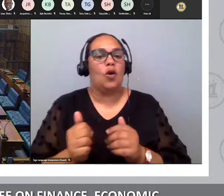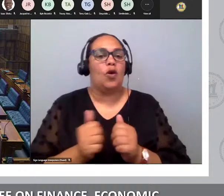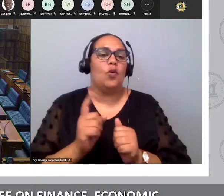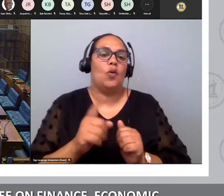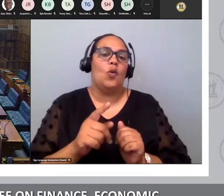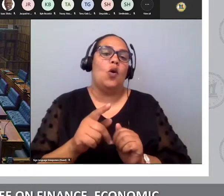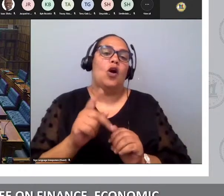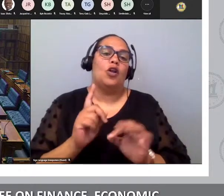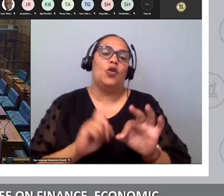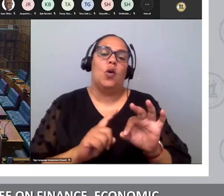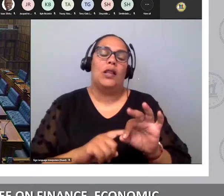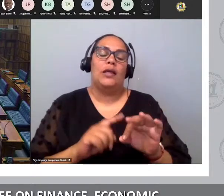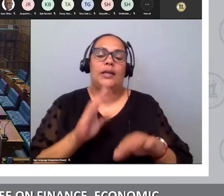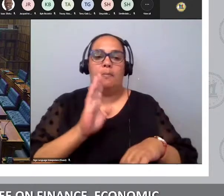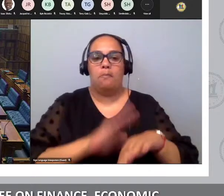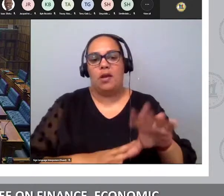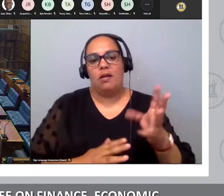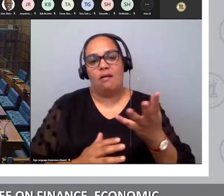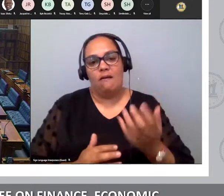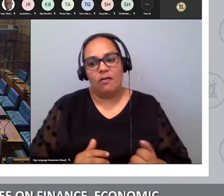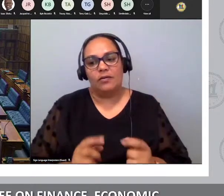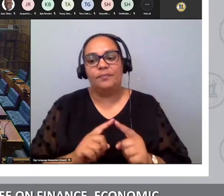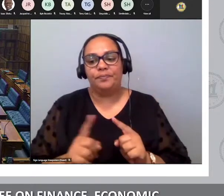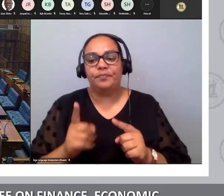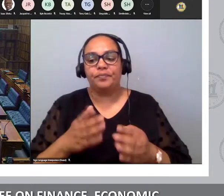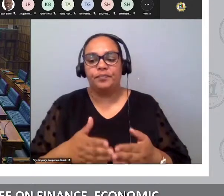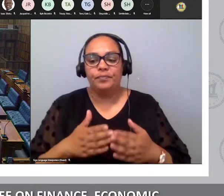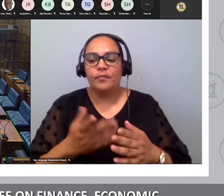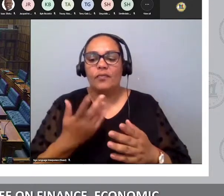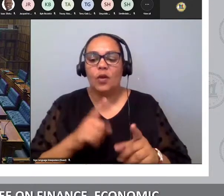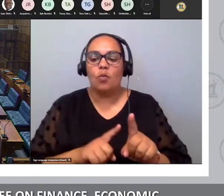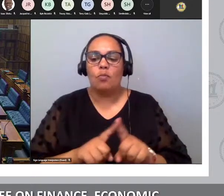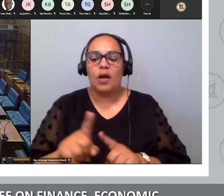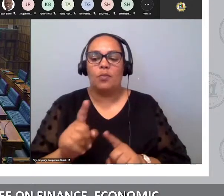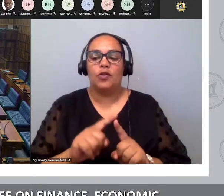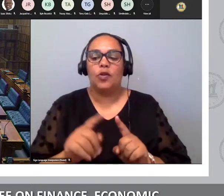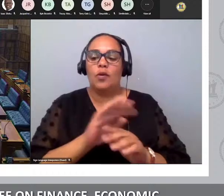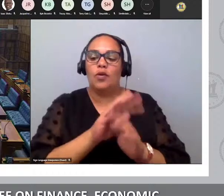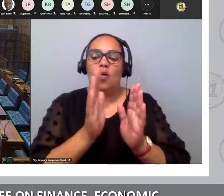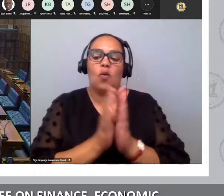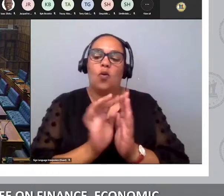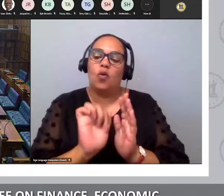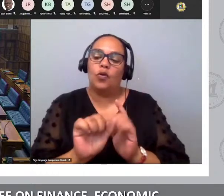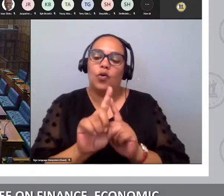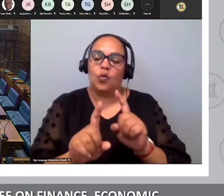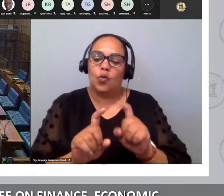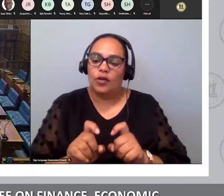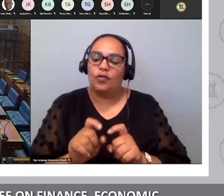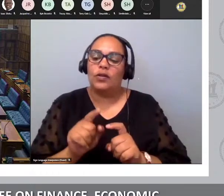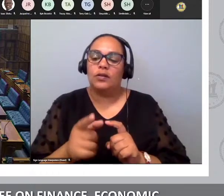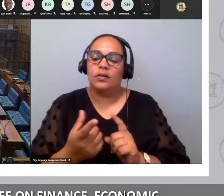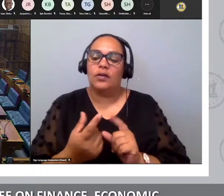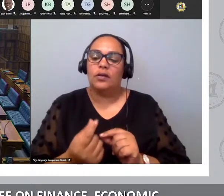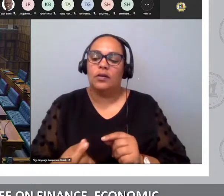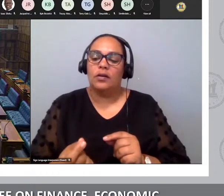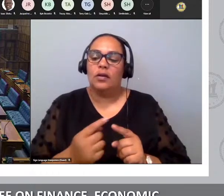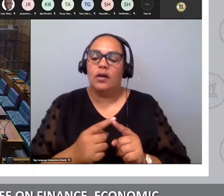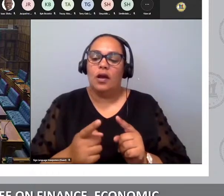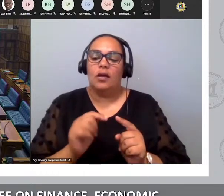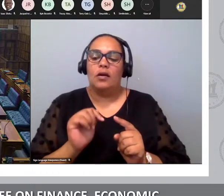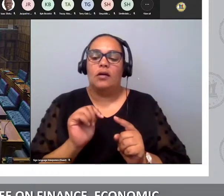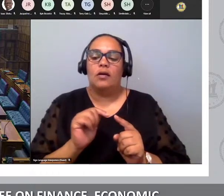quality penalties um and vessels bypassed so all those questions you asked were relevant to the first